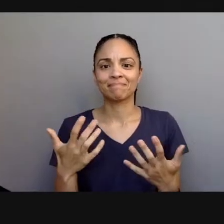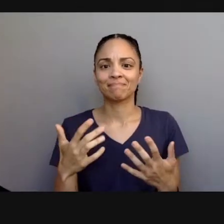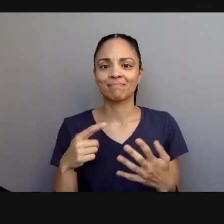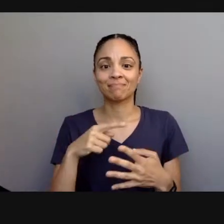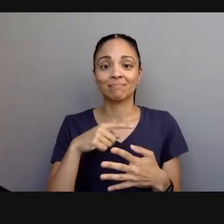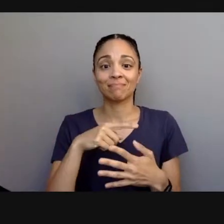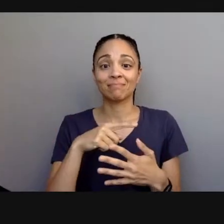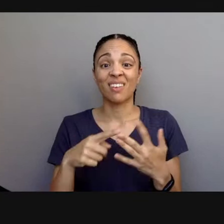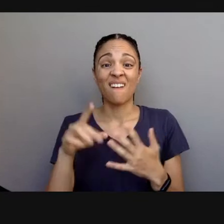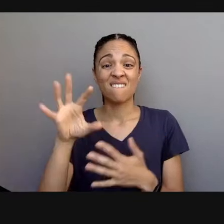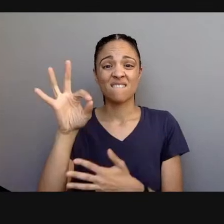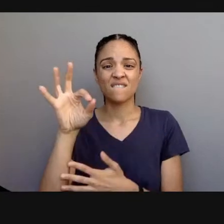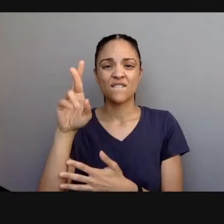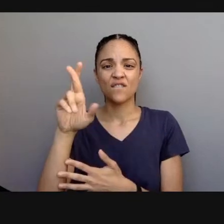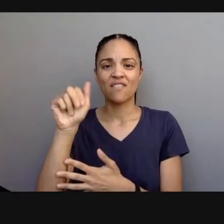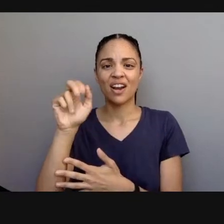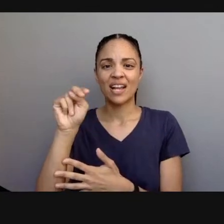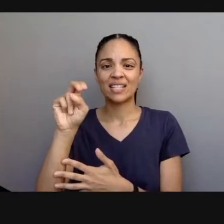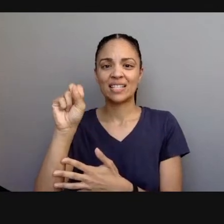Francisco Martinez.